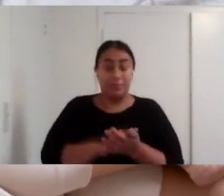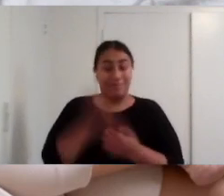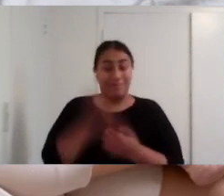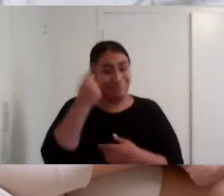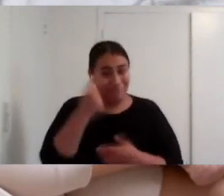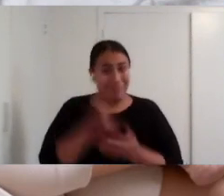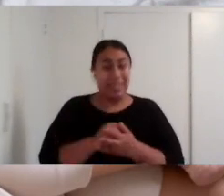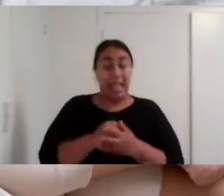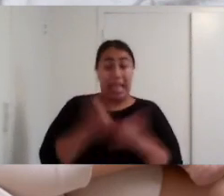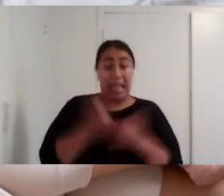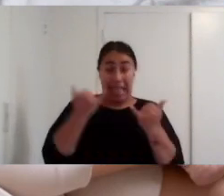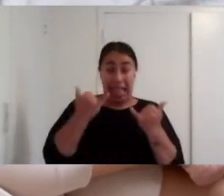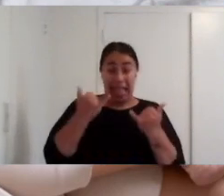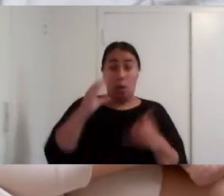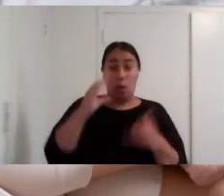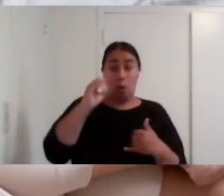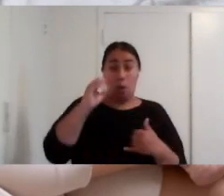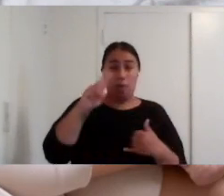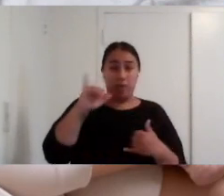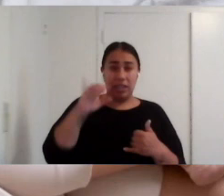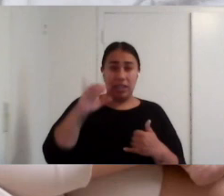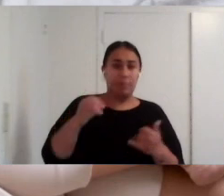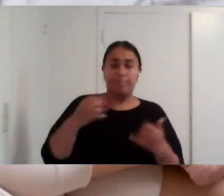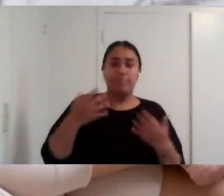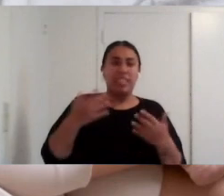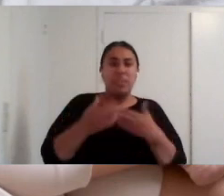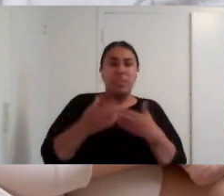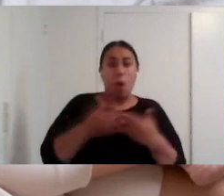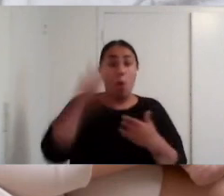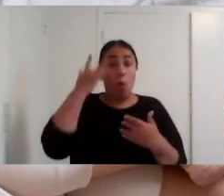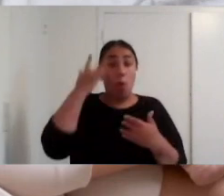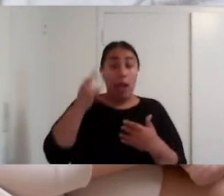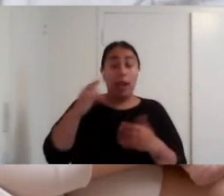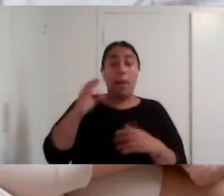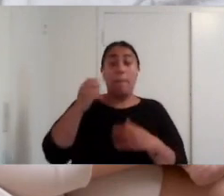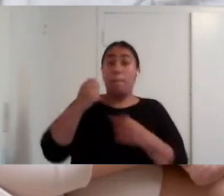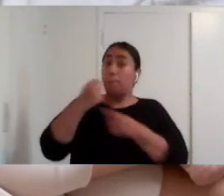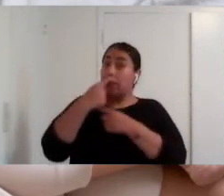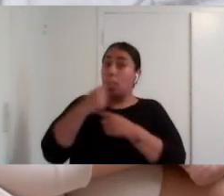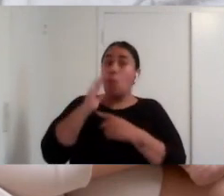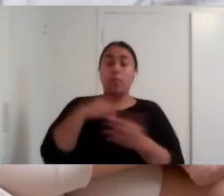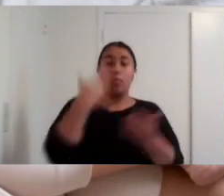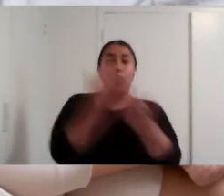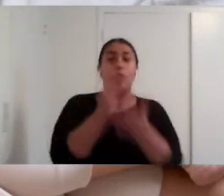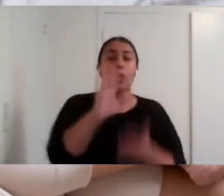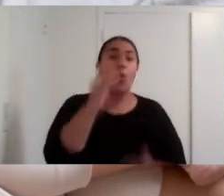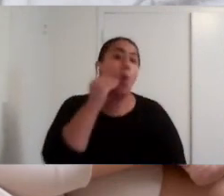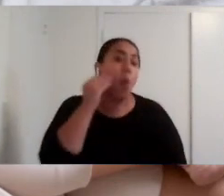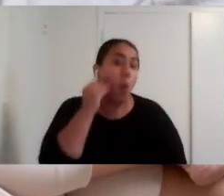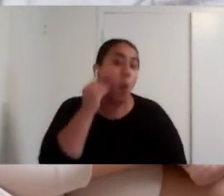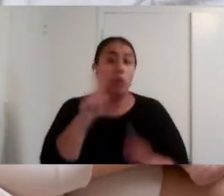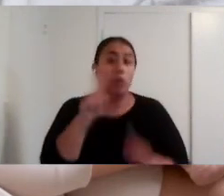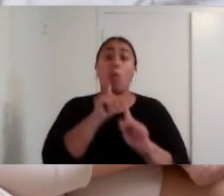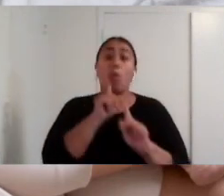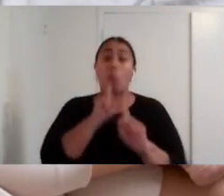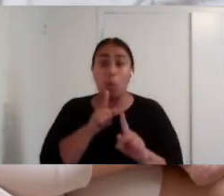set medication with medical cannabis, and there are nights where I don't sleep as well as I want, but generally speaking, over a course of 30 days, 20 of those